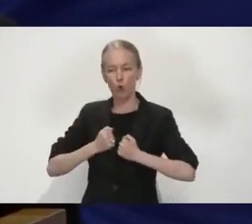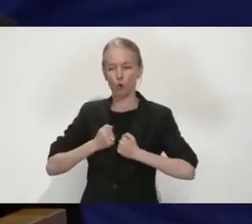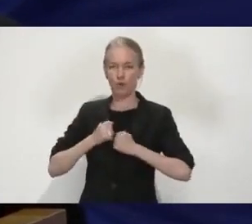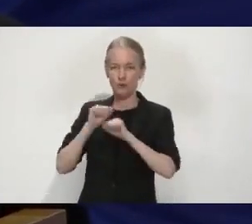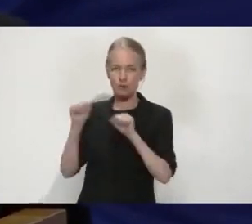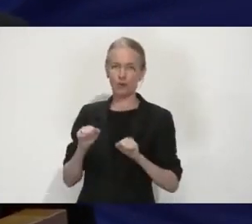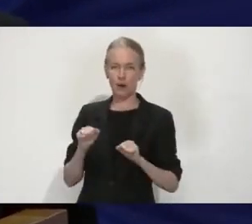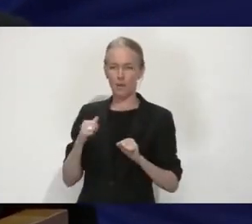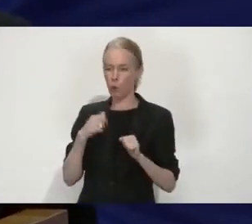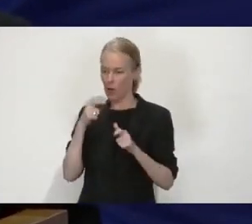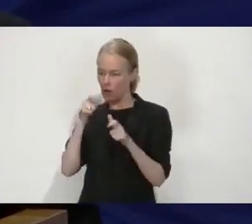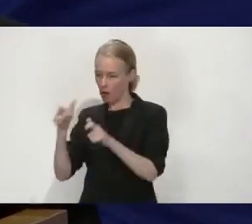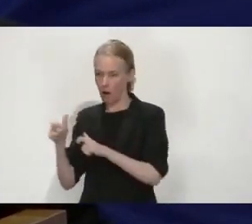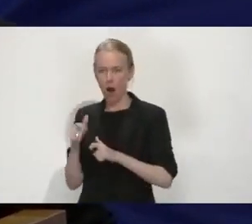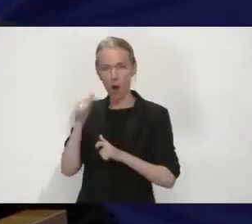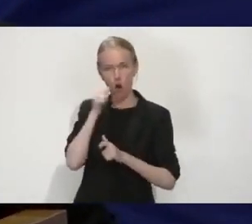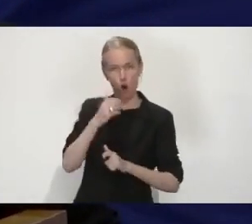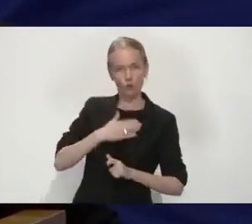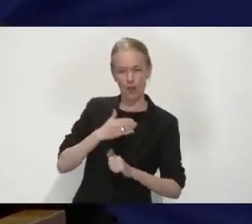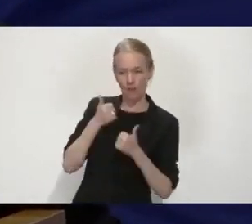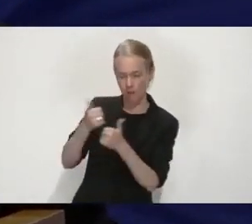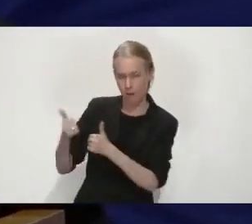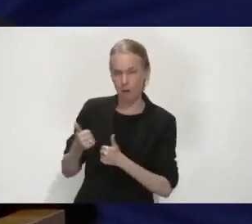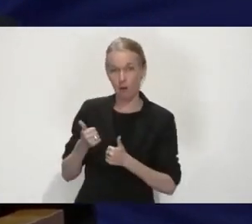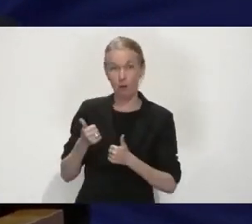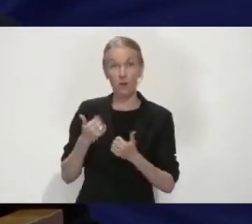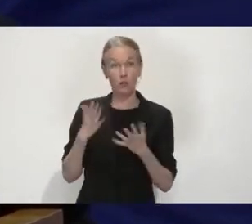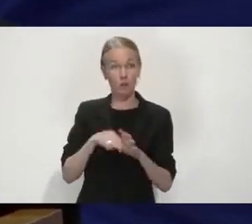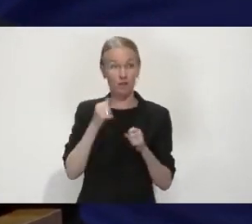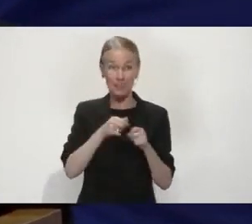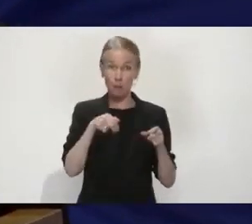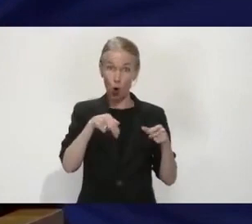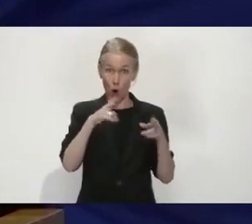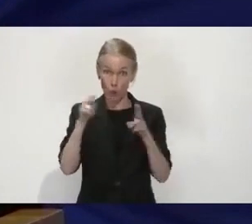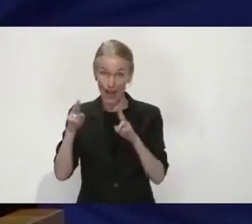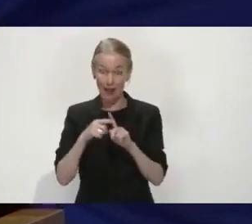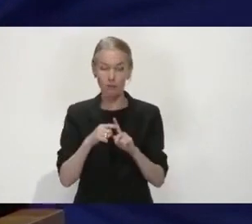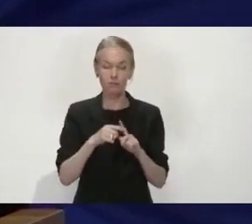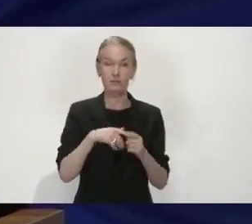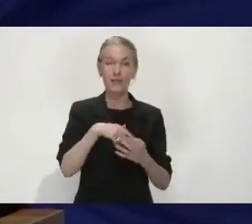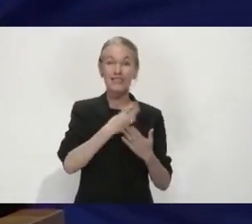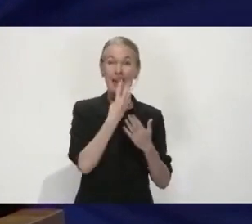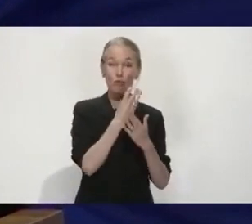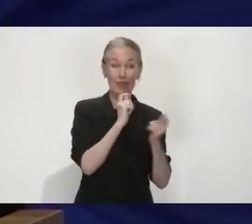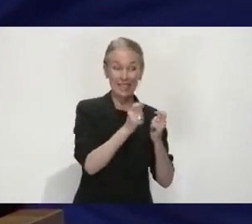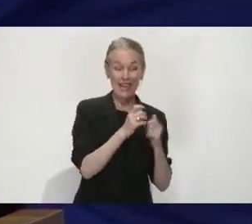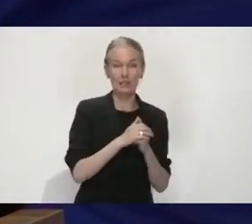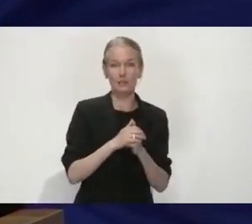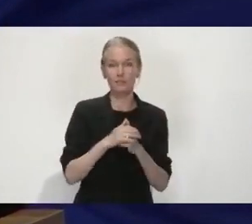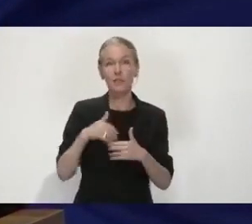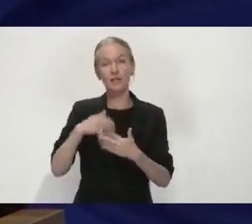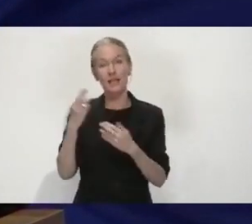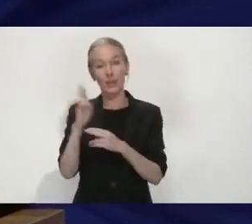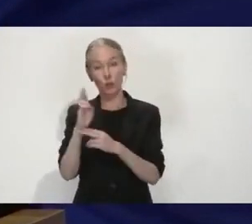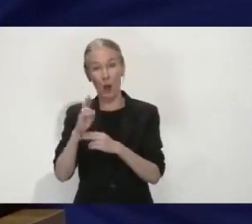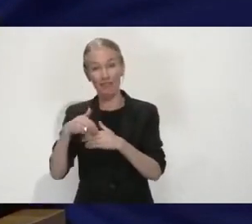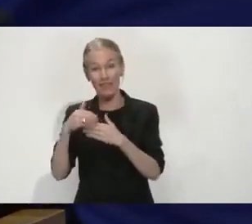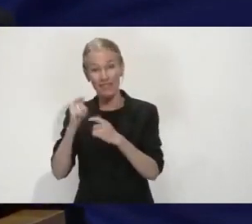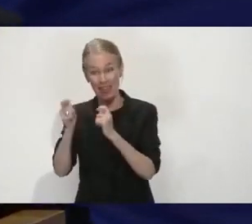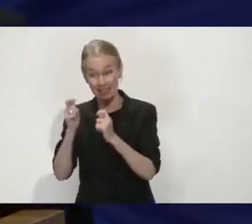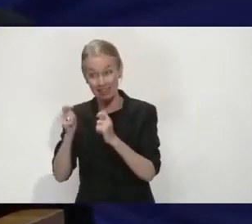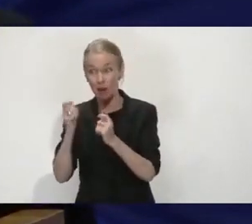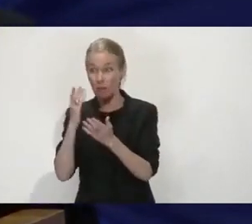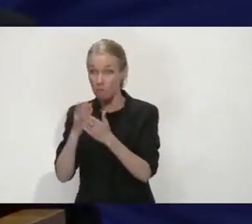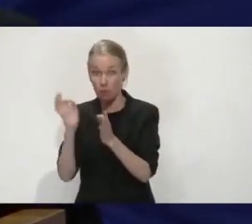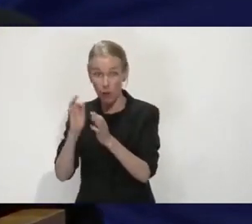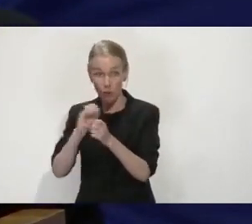days managed isolation, with day 3 and day 12 testing, and no one being released, importantly, without that negative day 12 test. And what we are seeing is